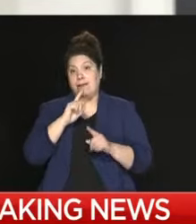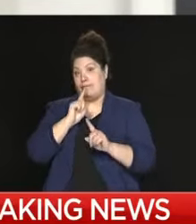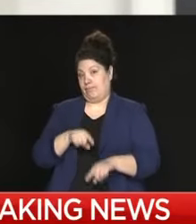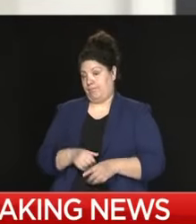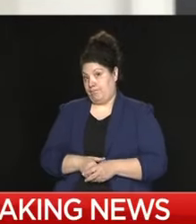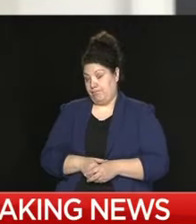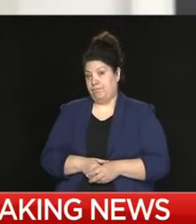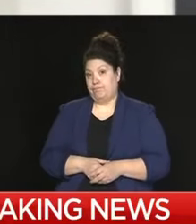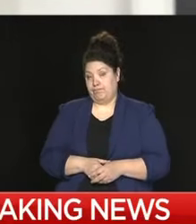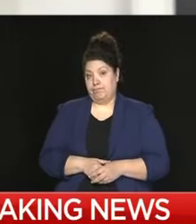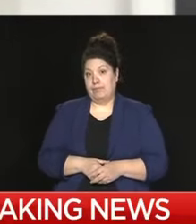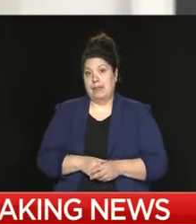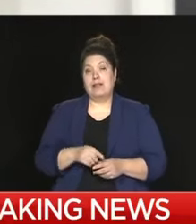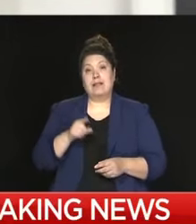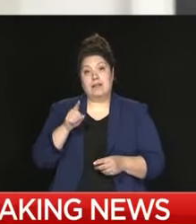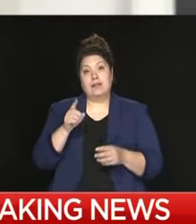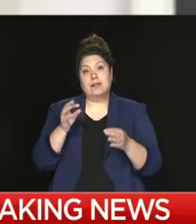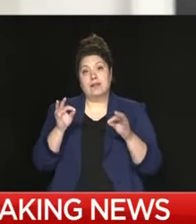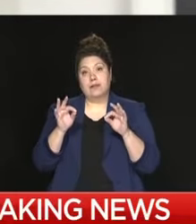come back